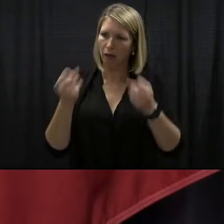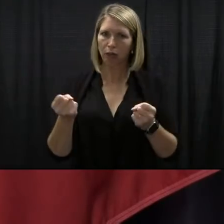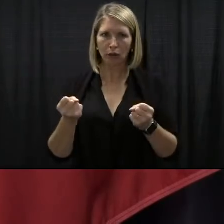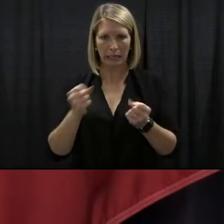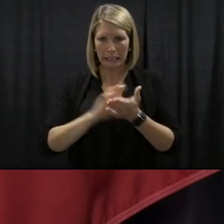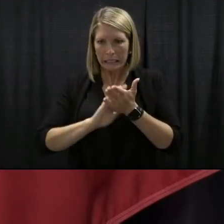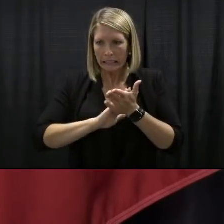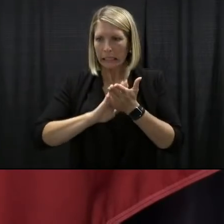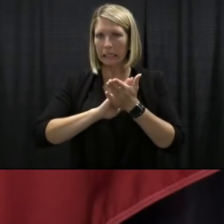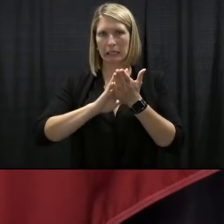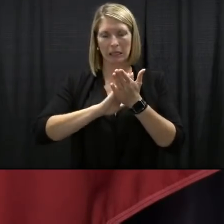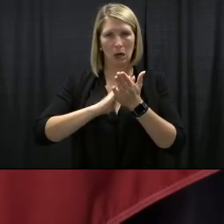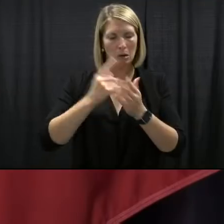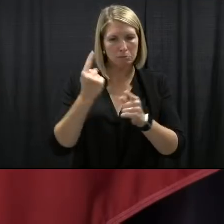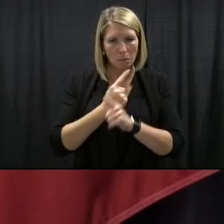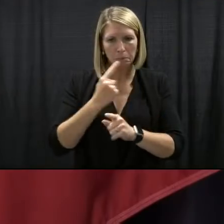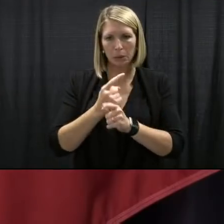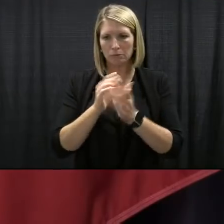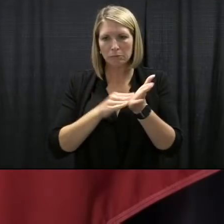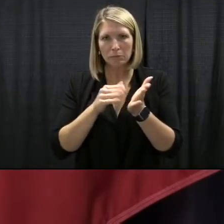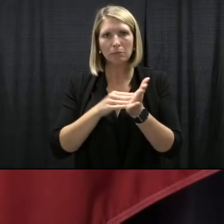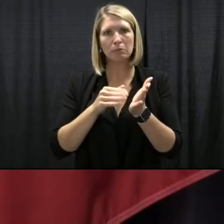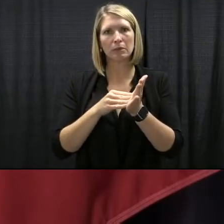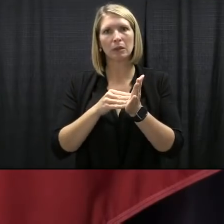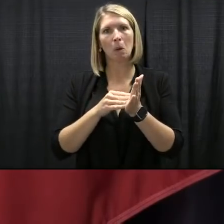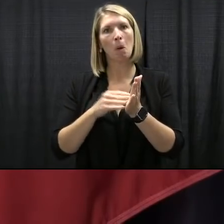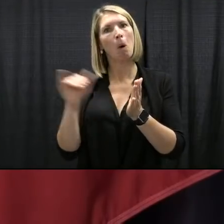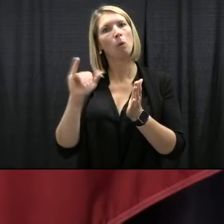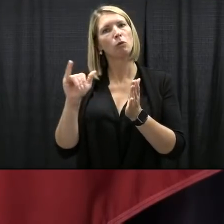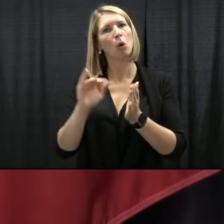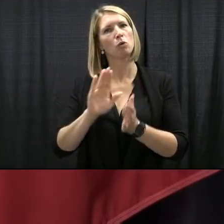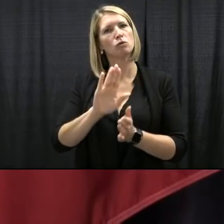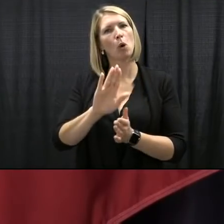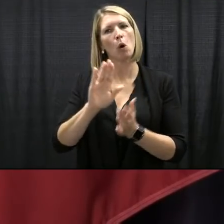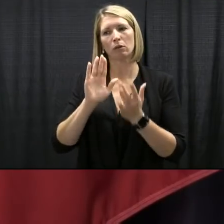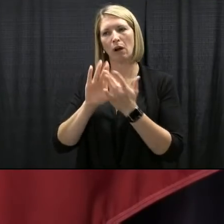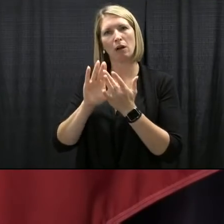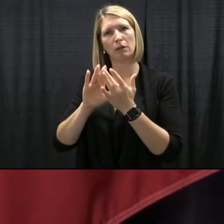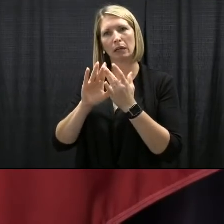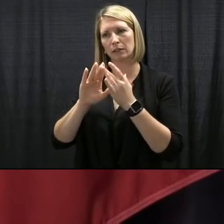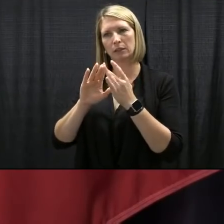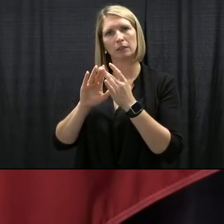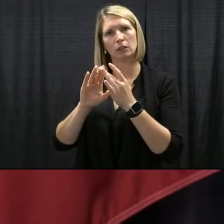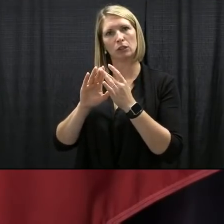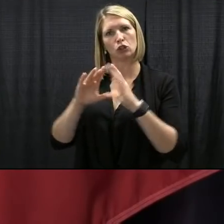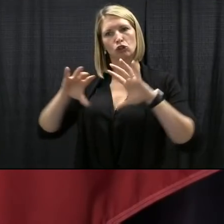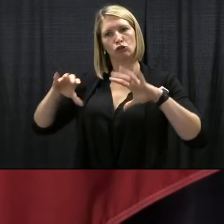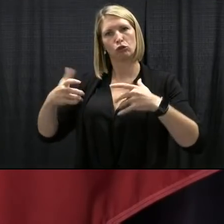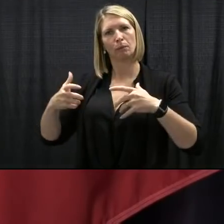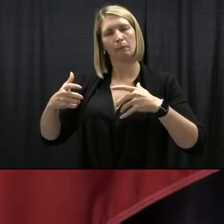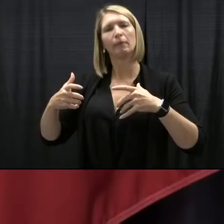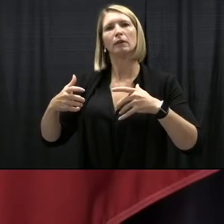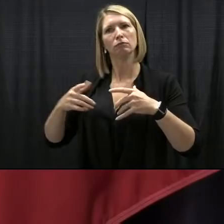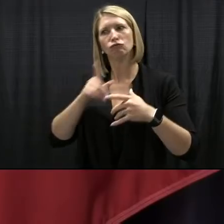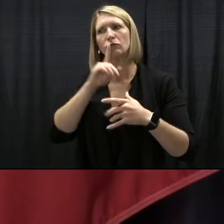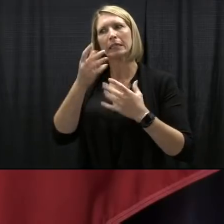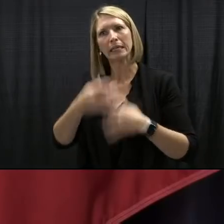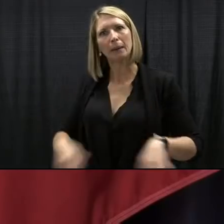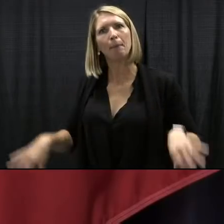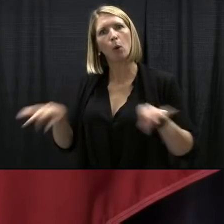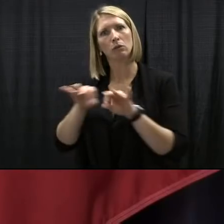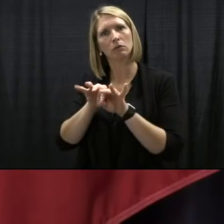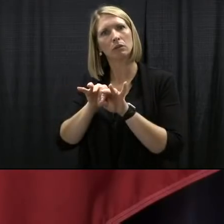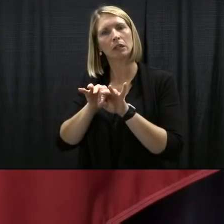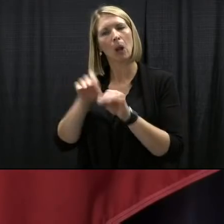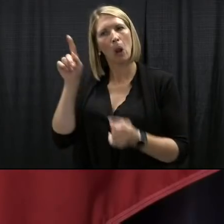activities. Be mindful of the number of close contacts you have, particularly in indoor close-knit situations such as your home. Wear your